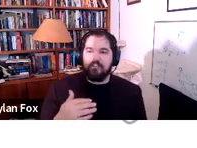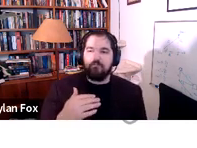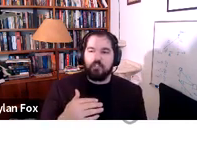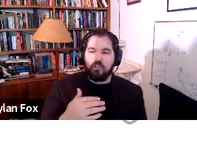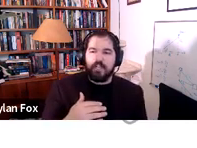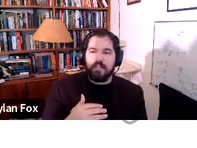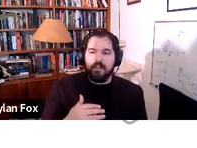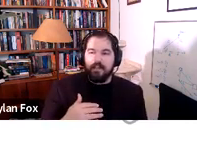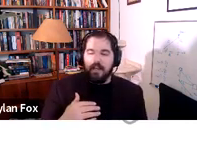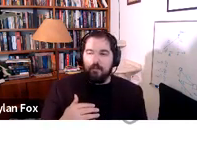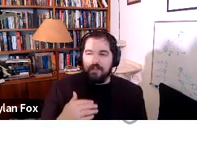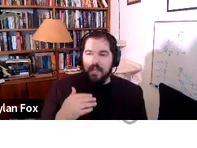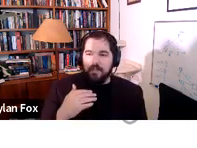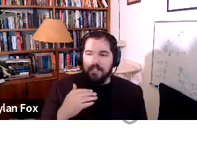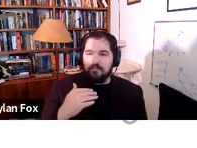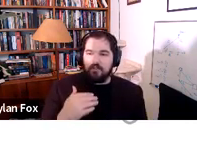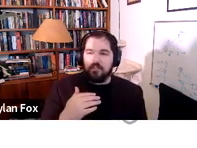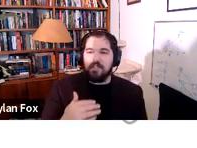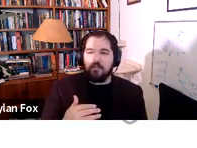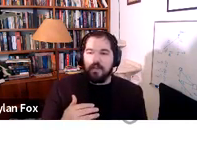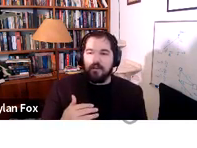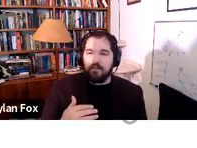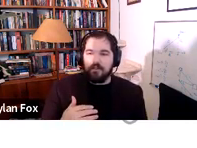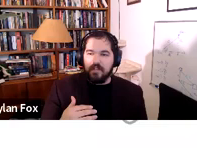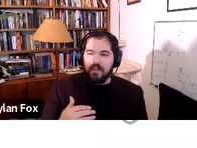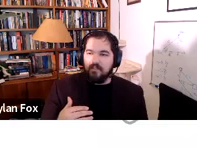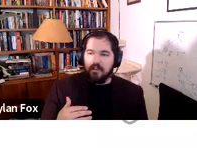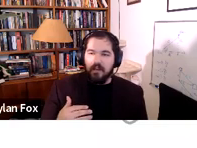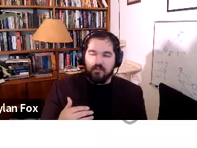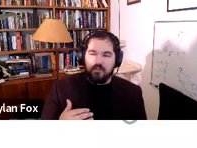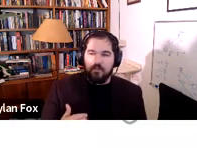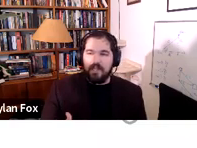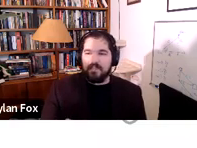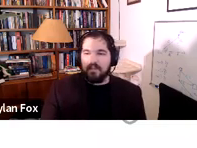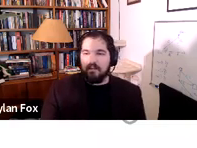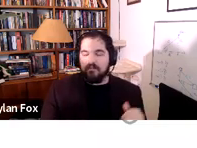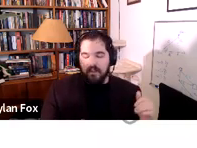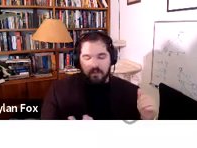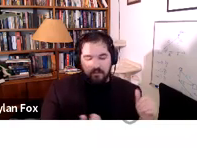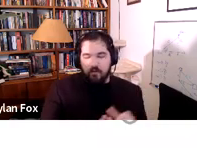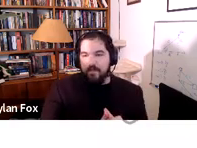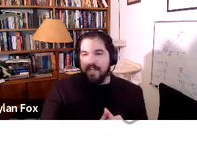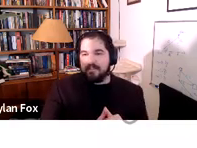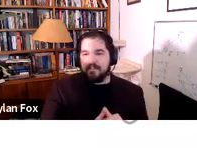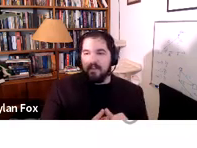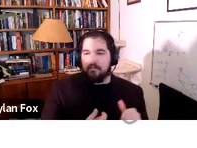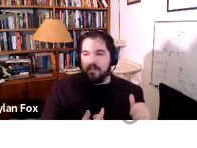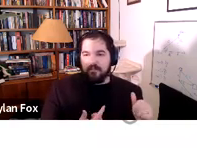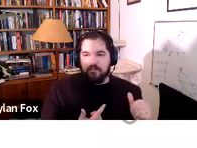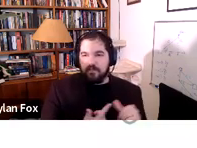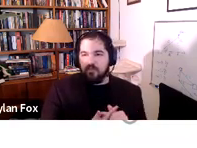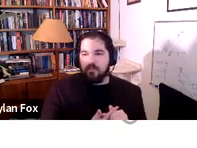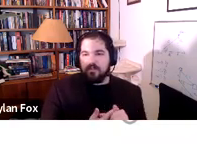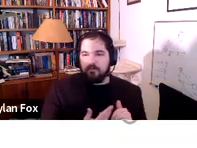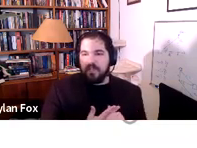the level of maturity that we see for 2D, where there's kind of understood ways of formats,